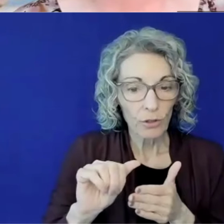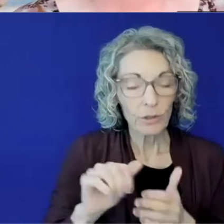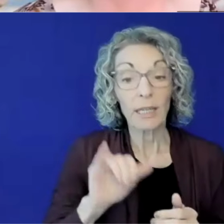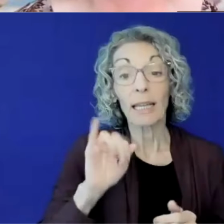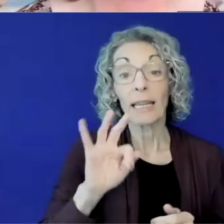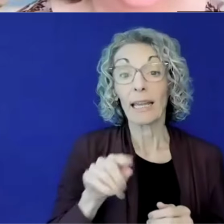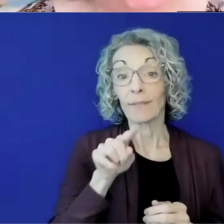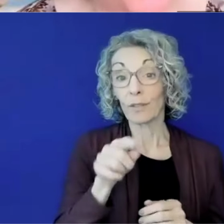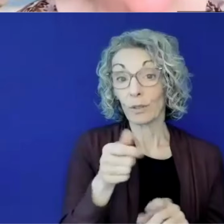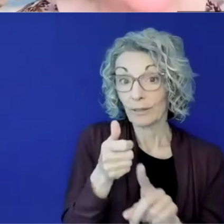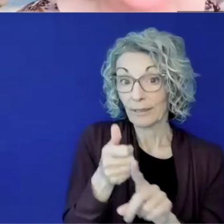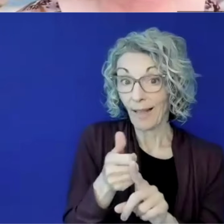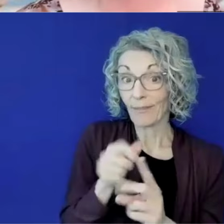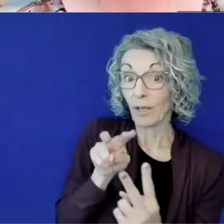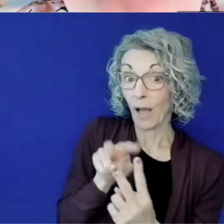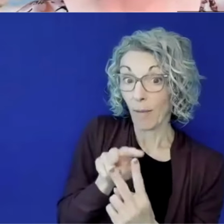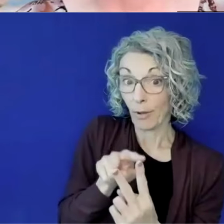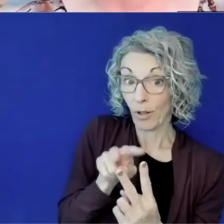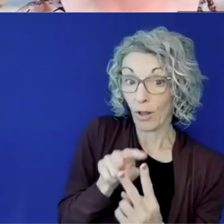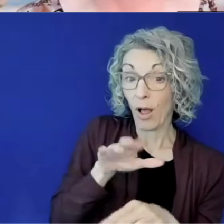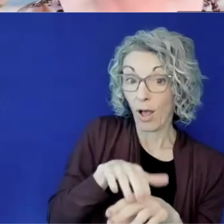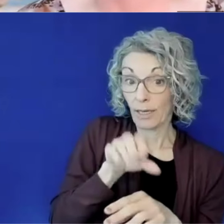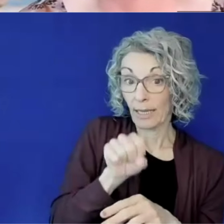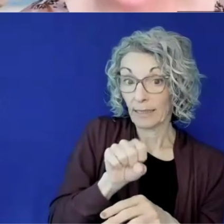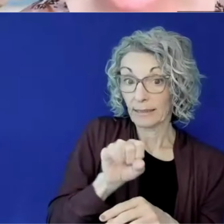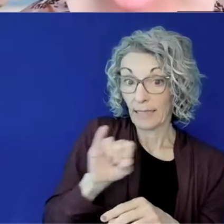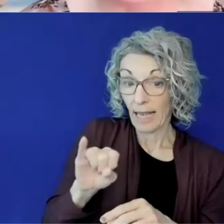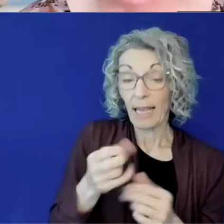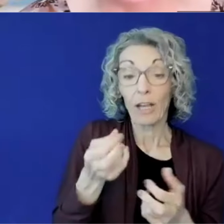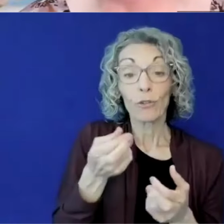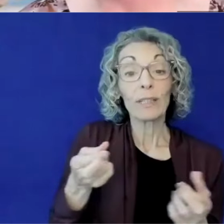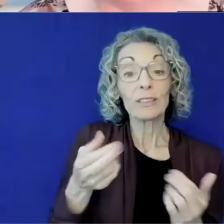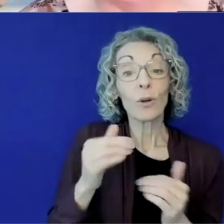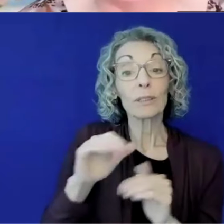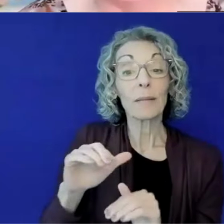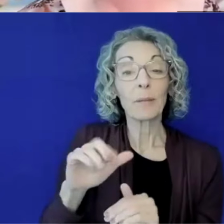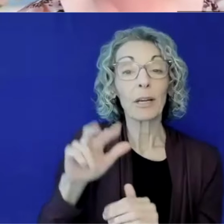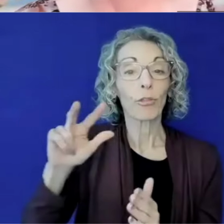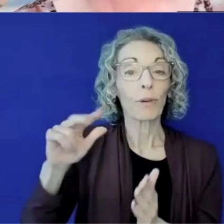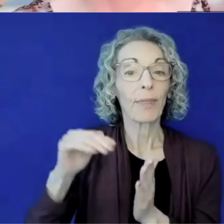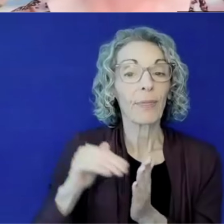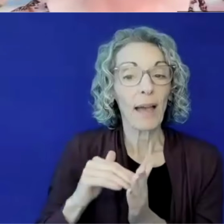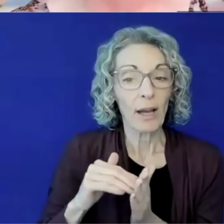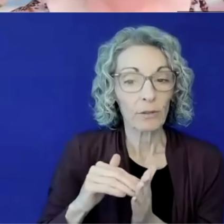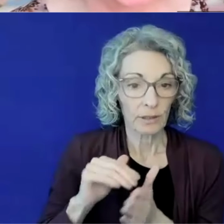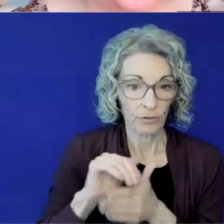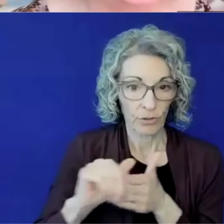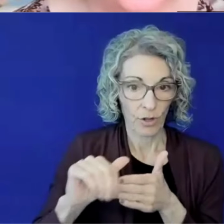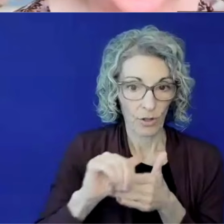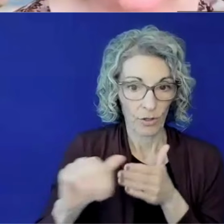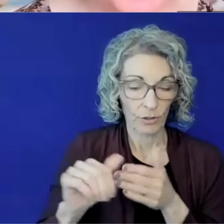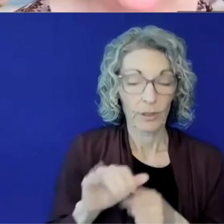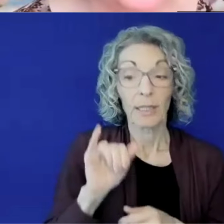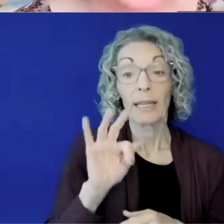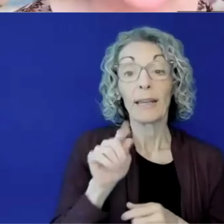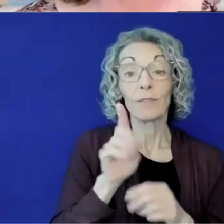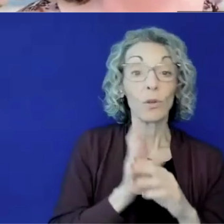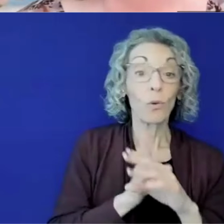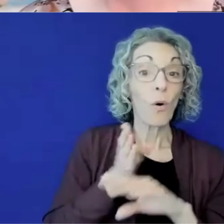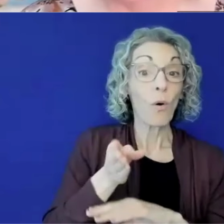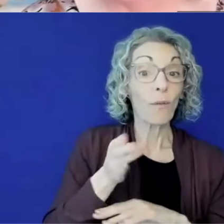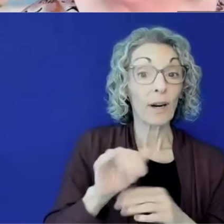an SSI couple, your resource limit is $3,000. If you go over that